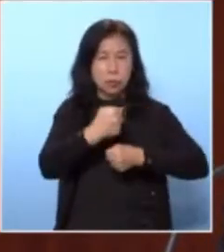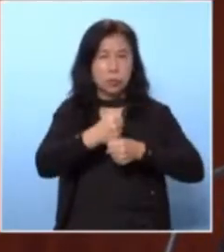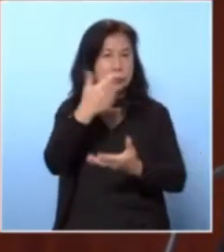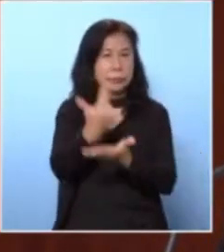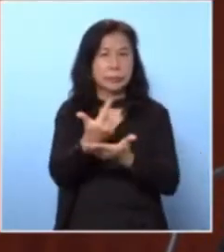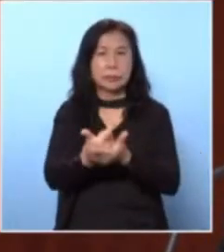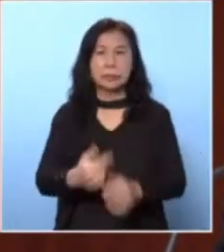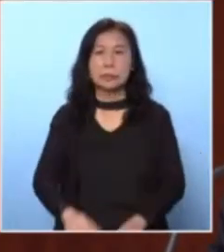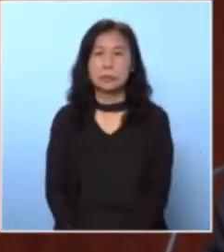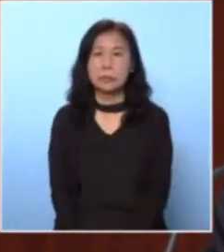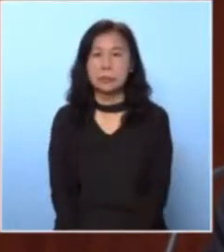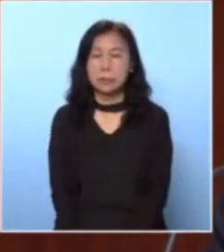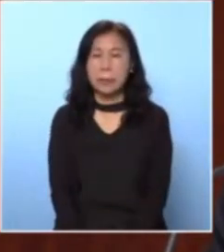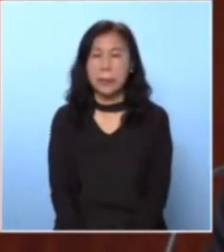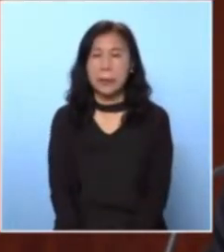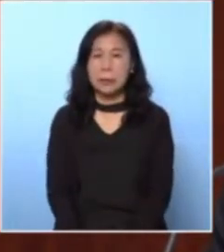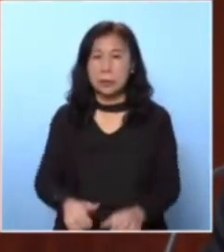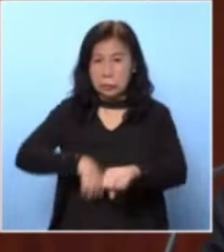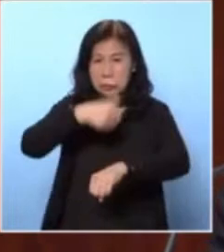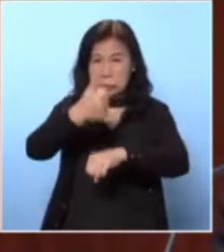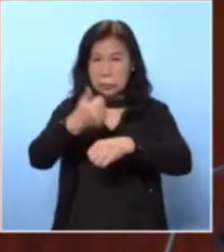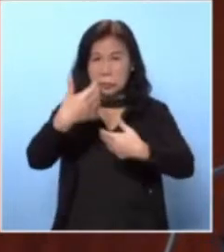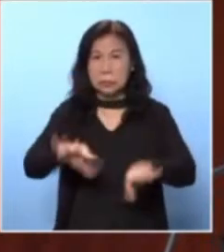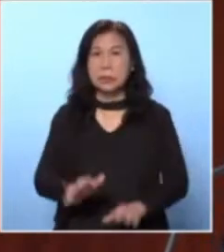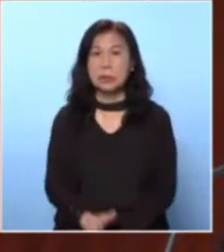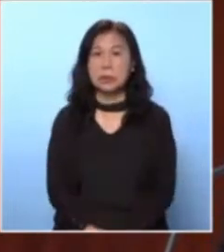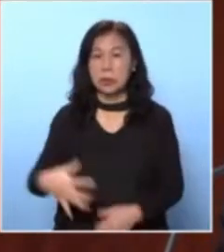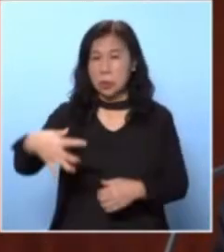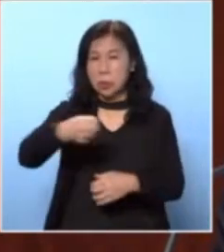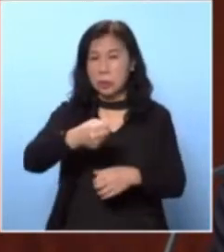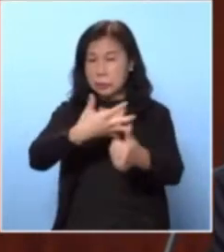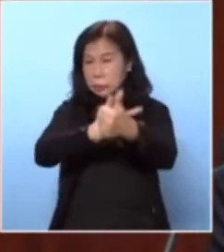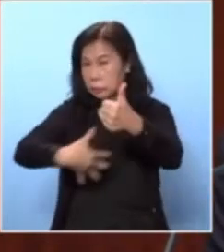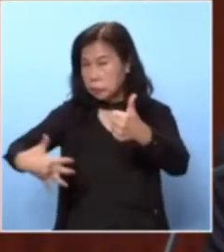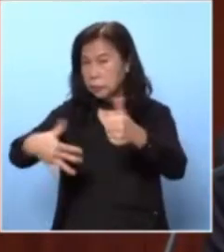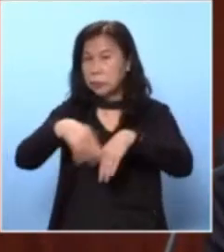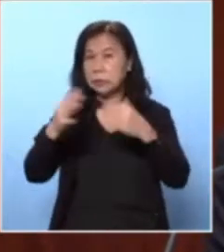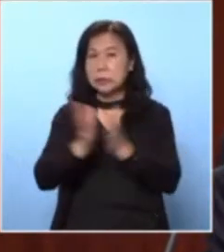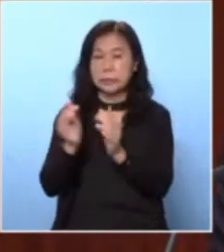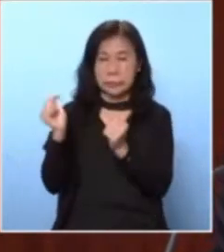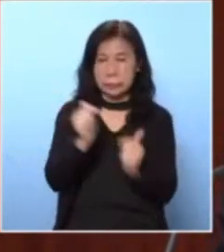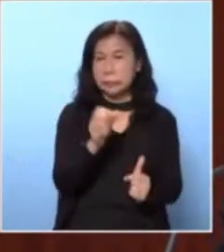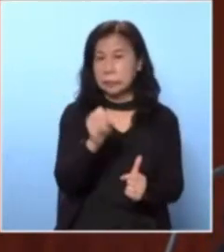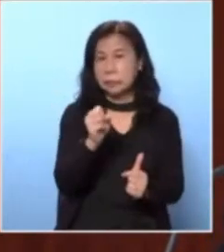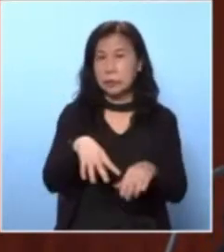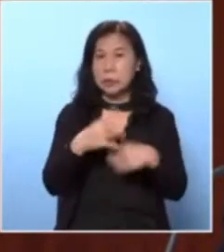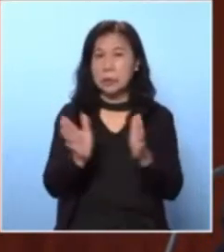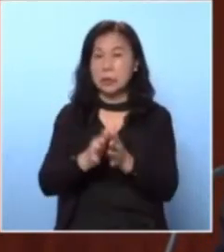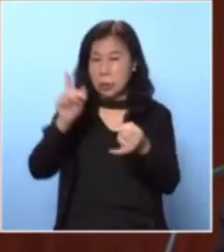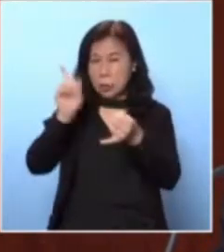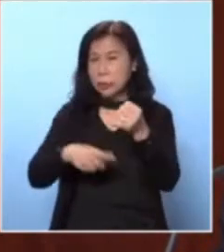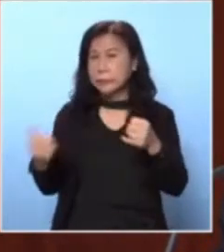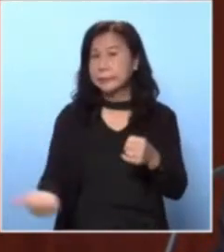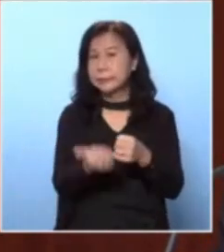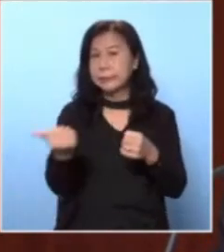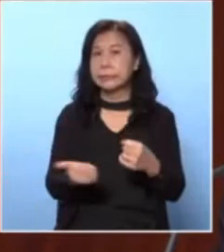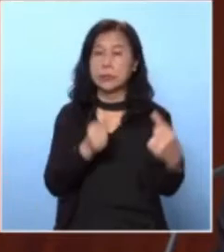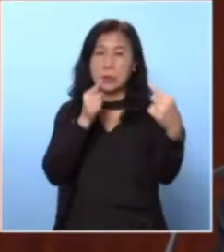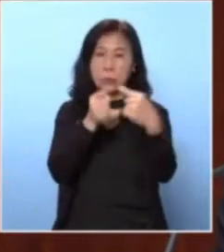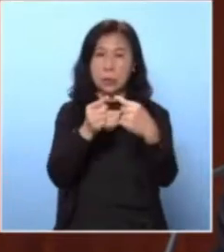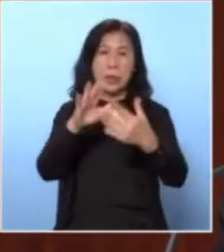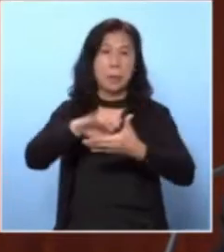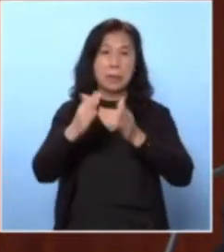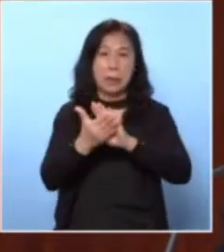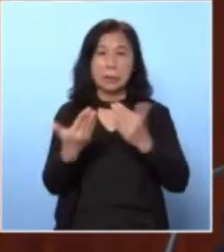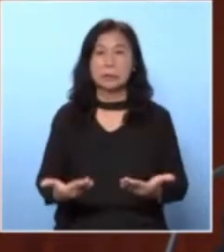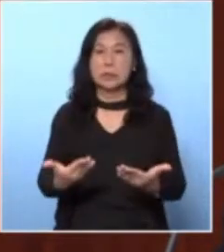Throughout the process, I felt the weight of my responsibilities on my shoulders. Since I took office, I have led the government to embrace